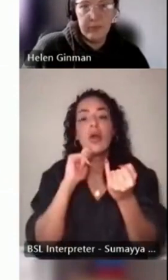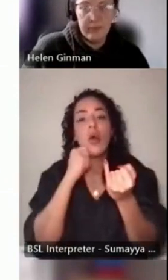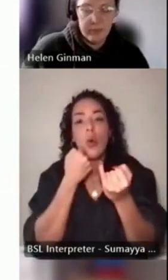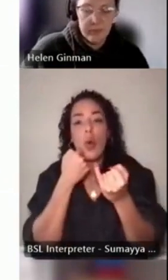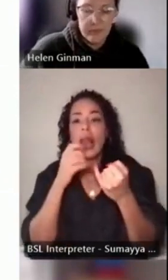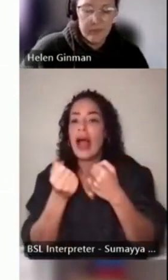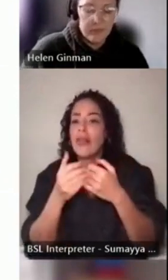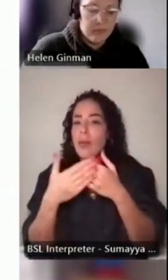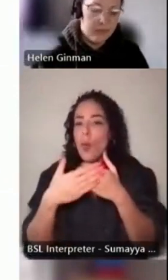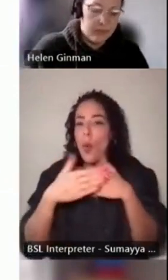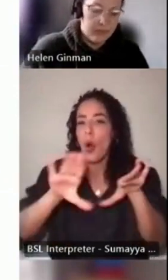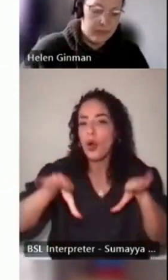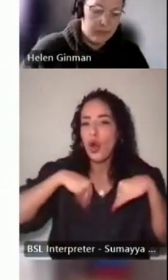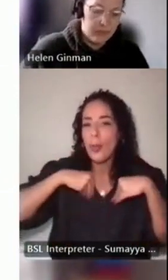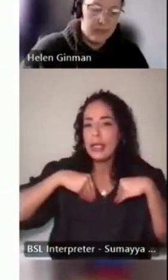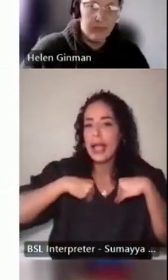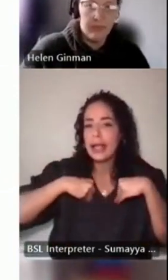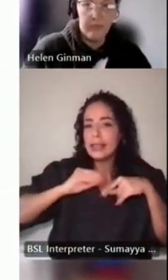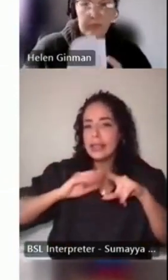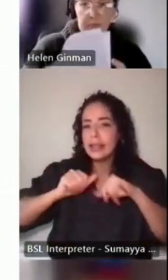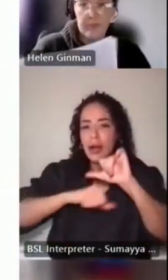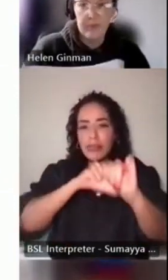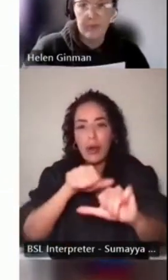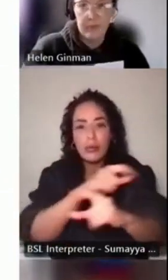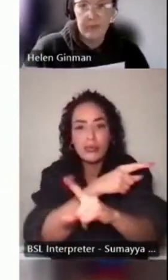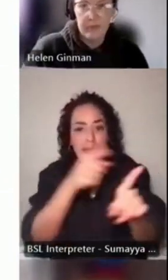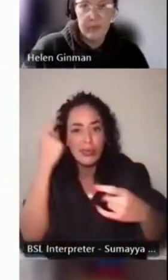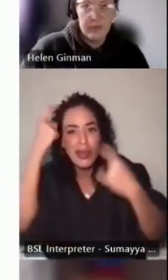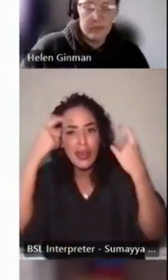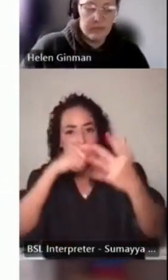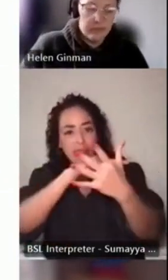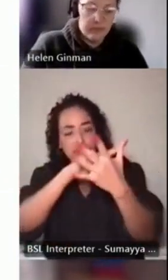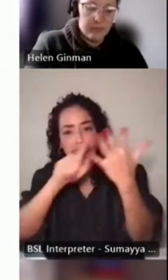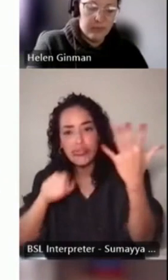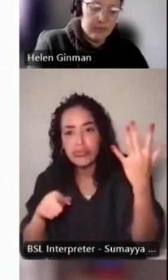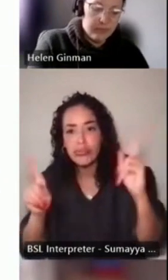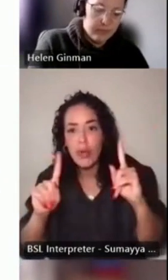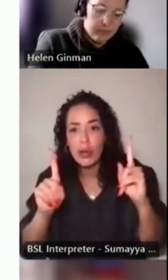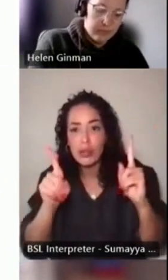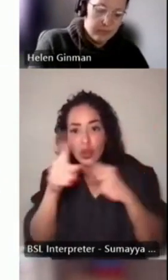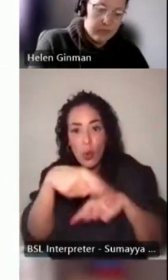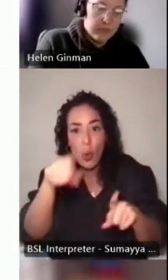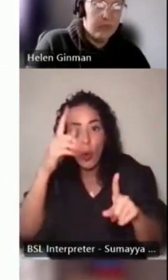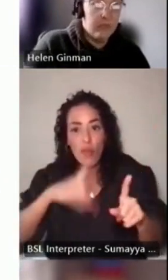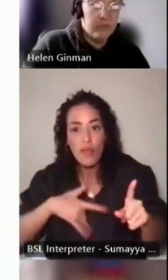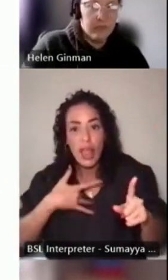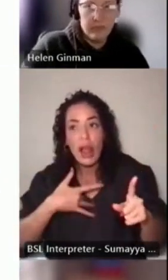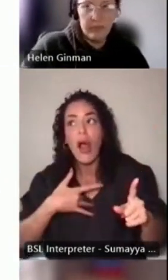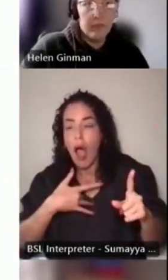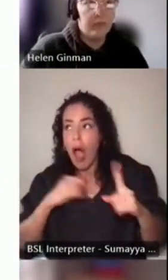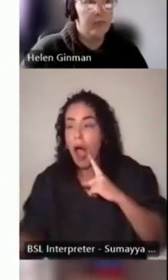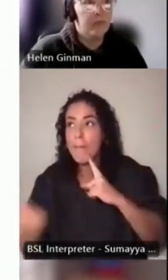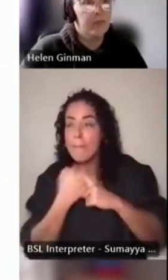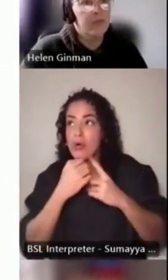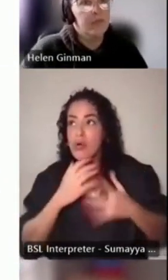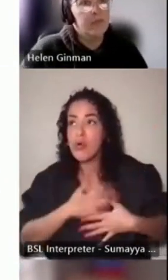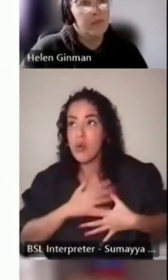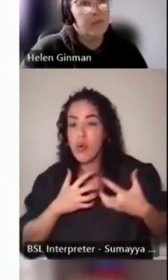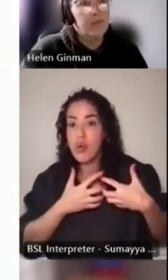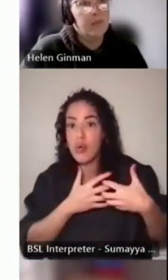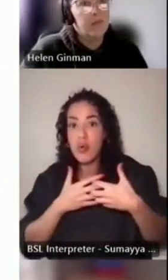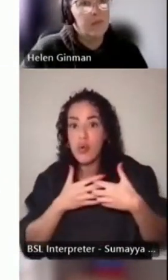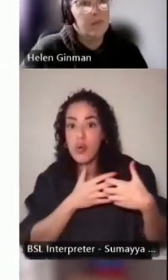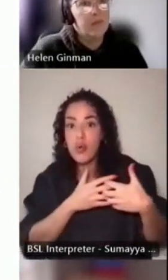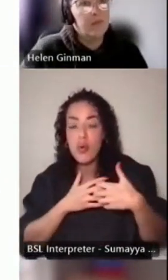approach. So what do we think of all of these styles? Do these resonate with people? Give me a thumbs up or a